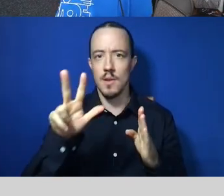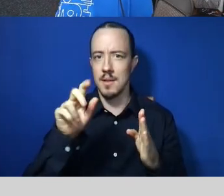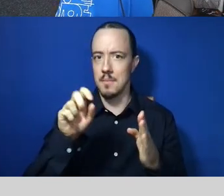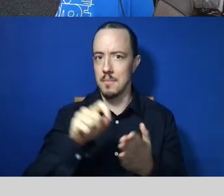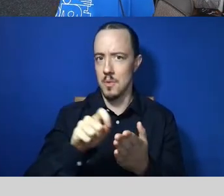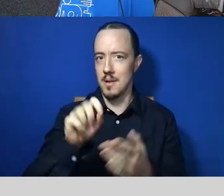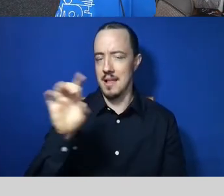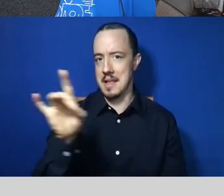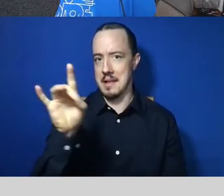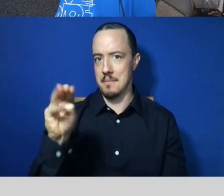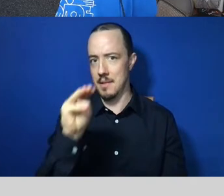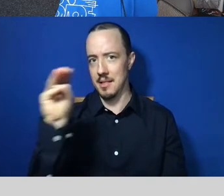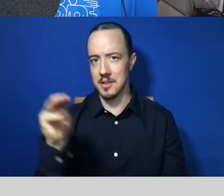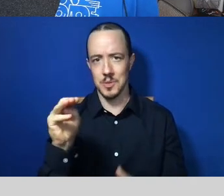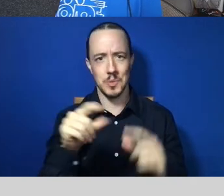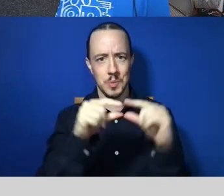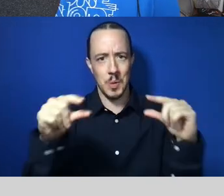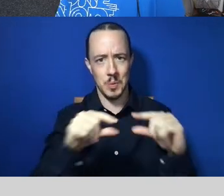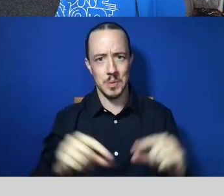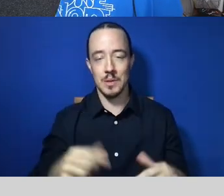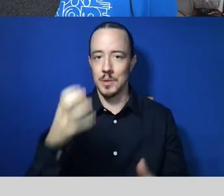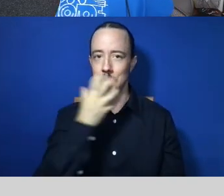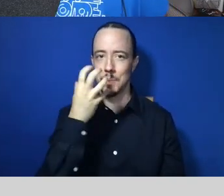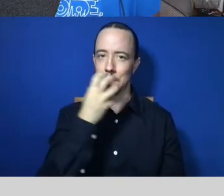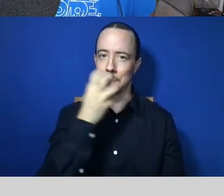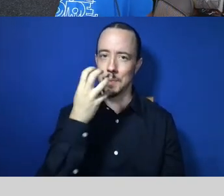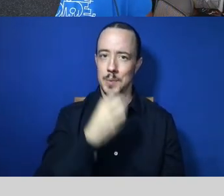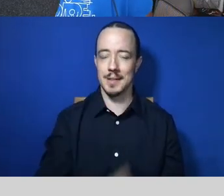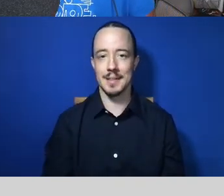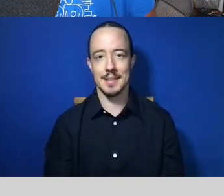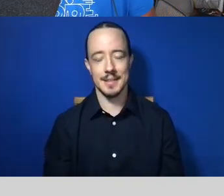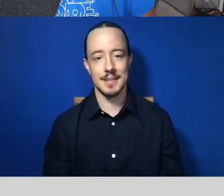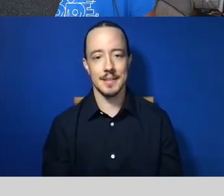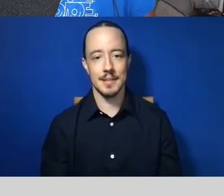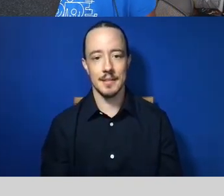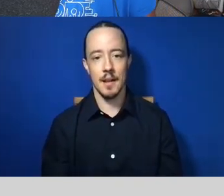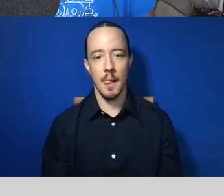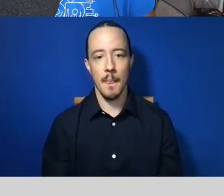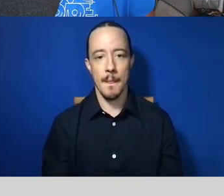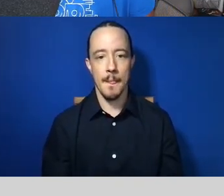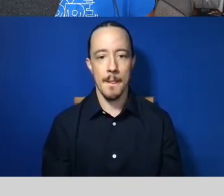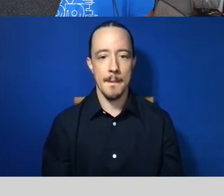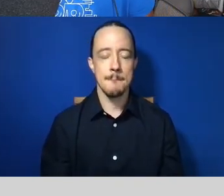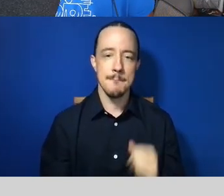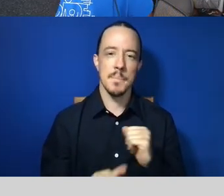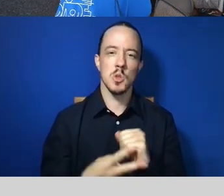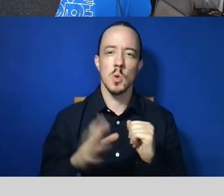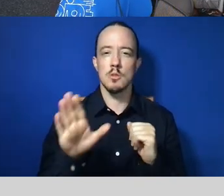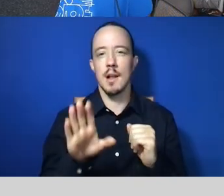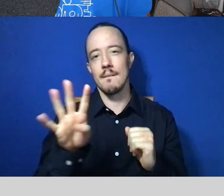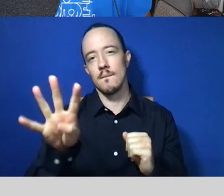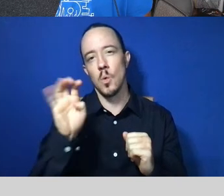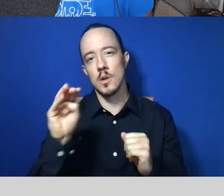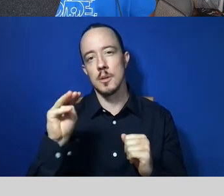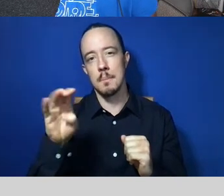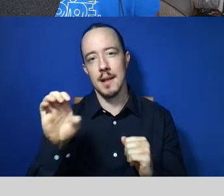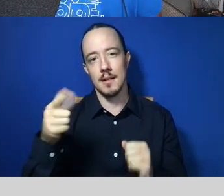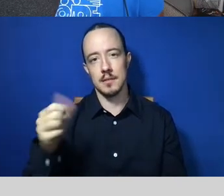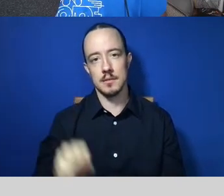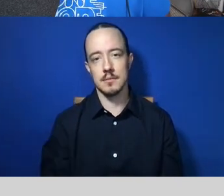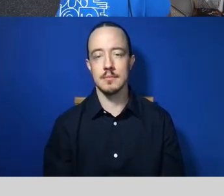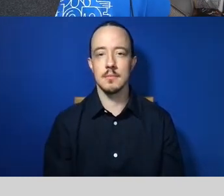for 3.8 million rows or 3.8 million documents. And then our storage is about 400